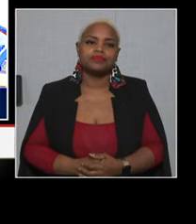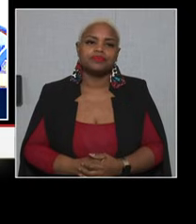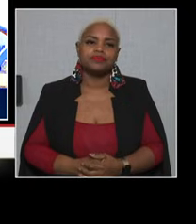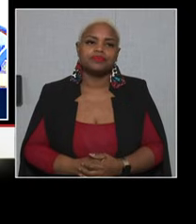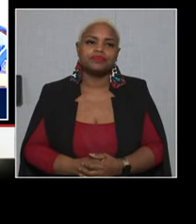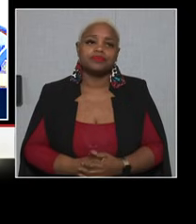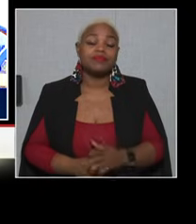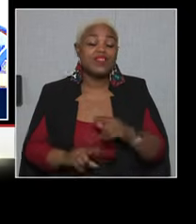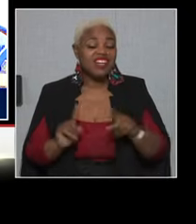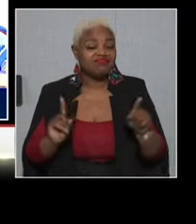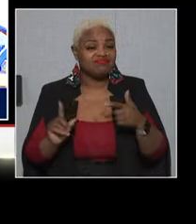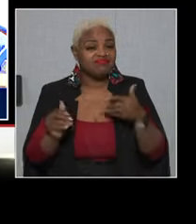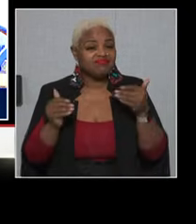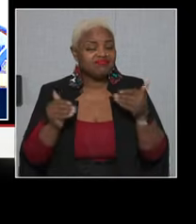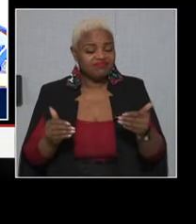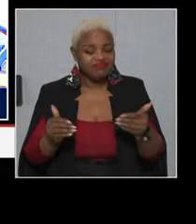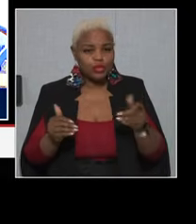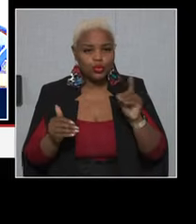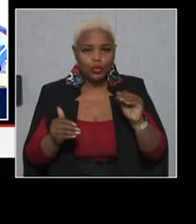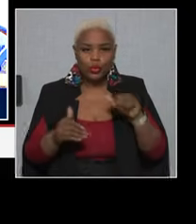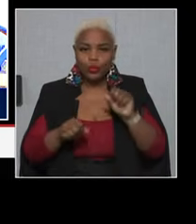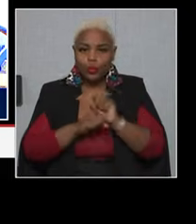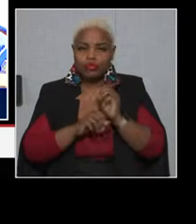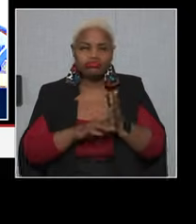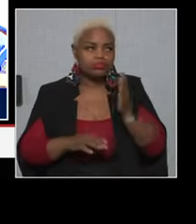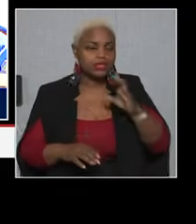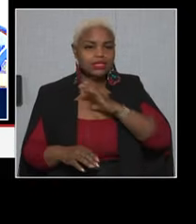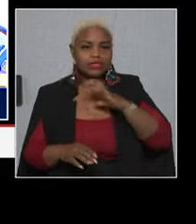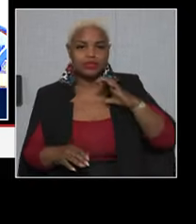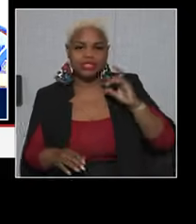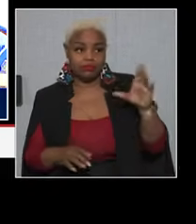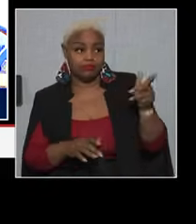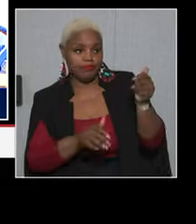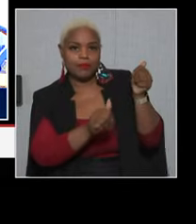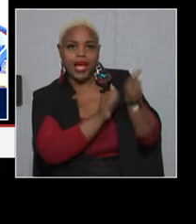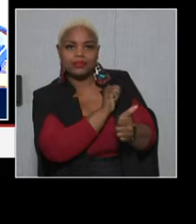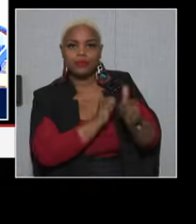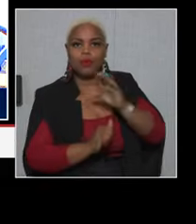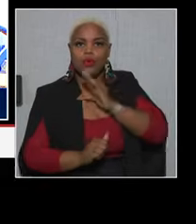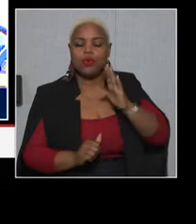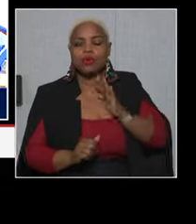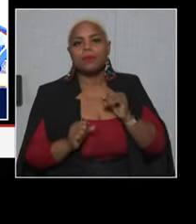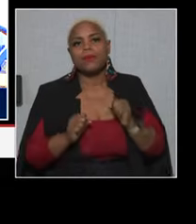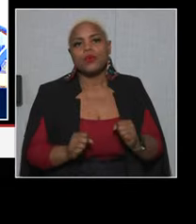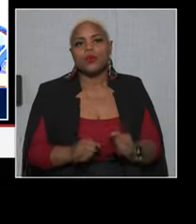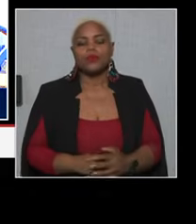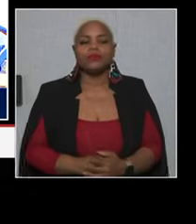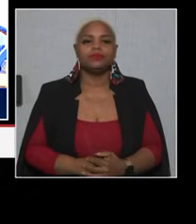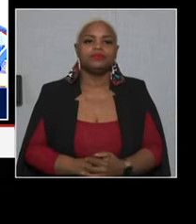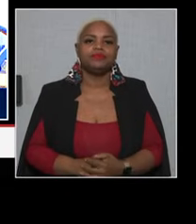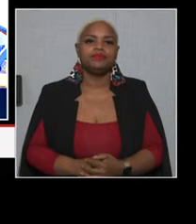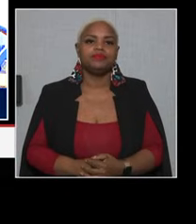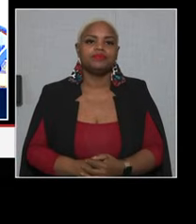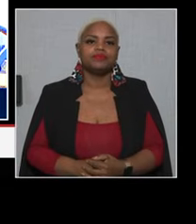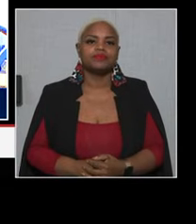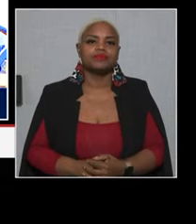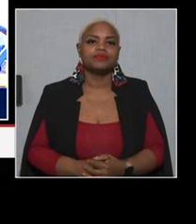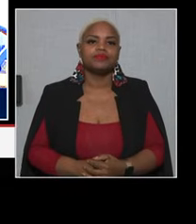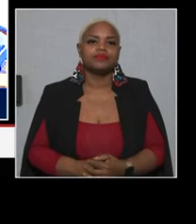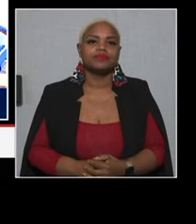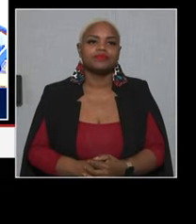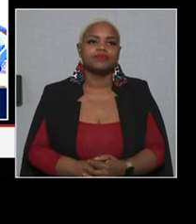And the summer brought us what no one could have expected, unprecedented challenge to our home rule, and